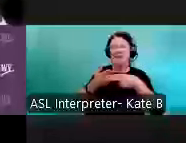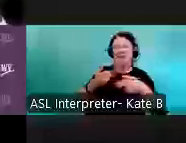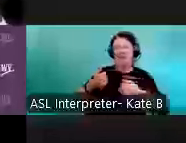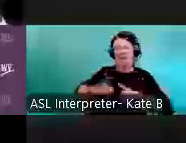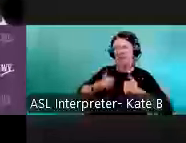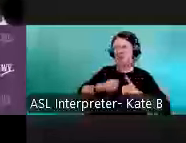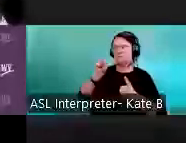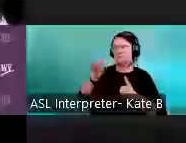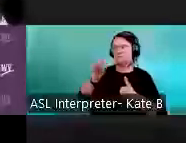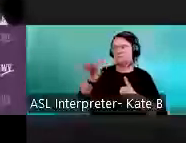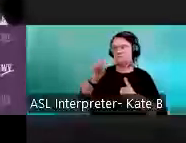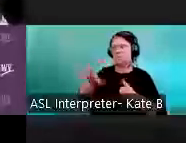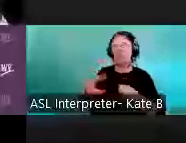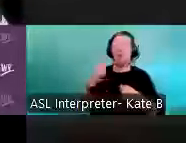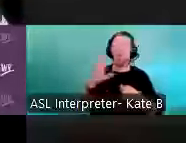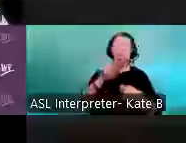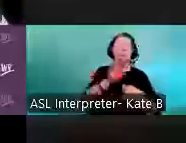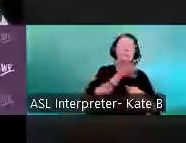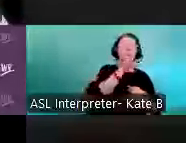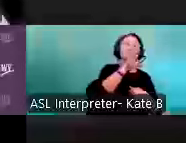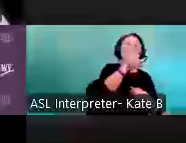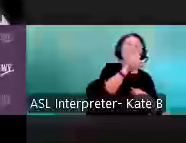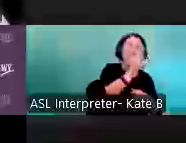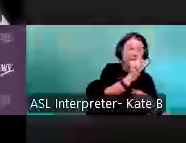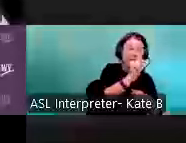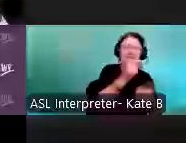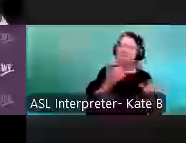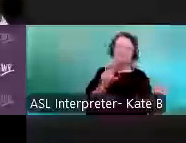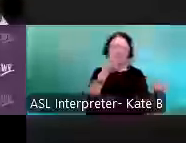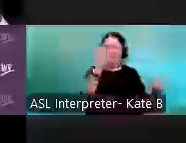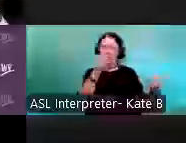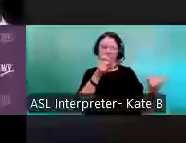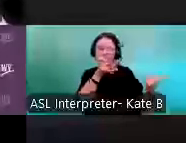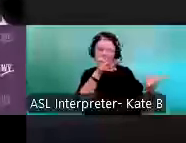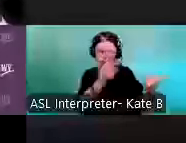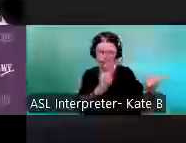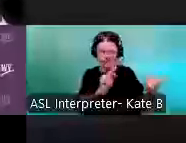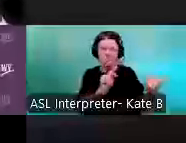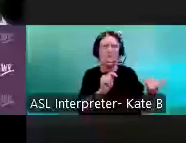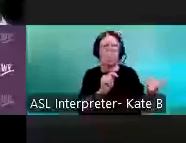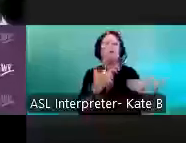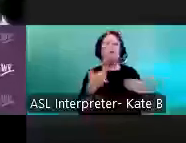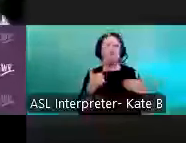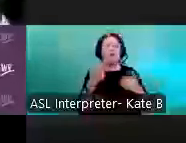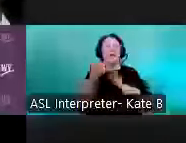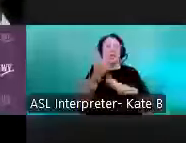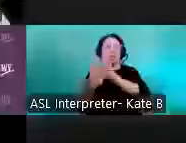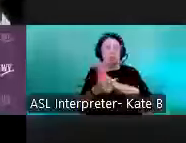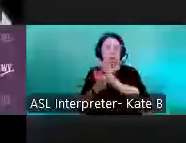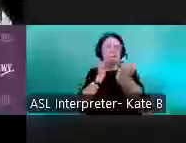used to be you had to state your name and address, but we did get a law passed that